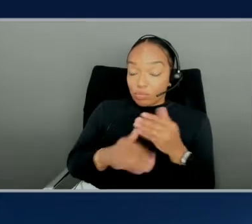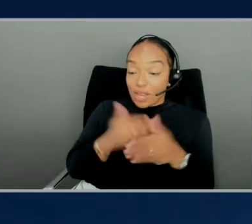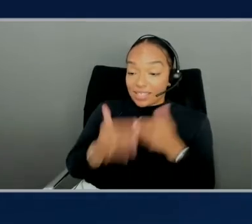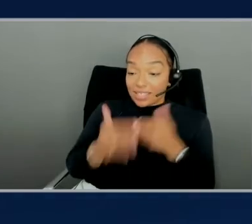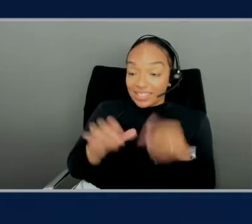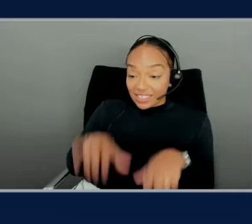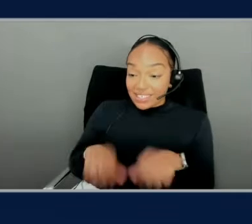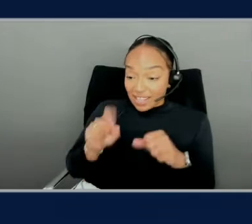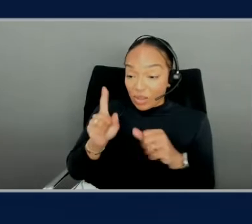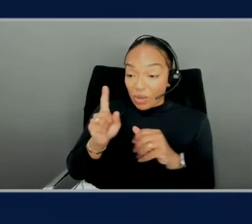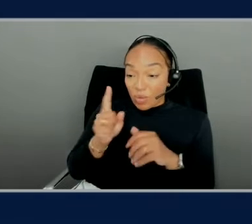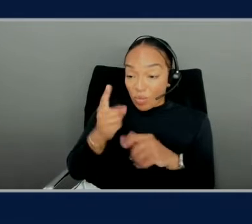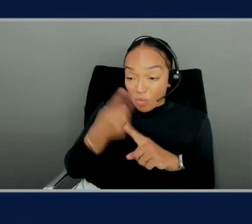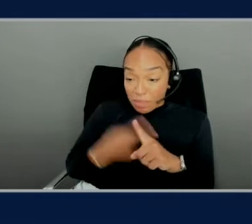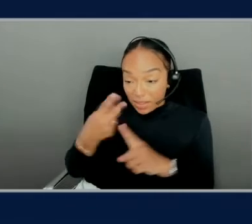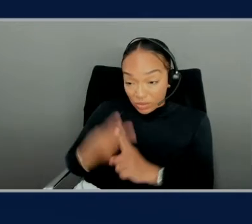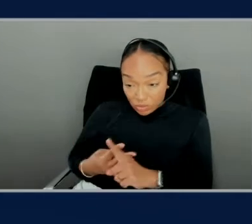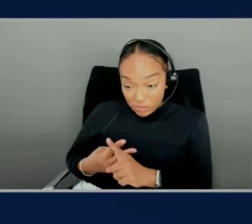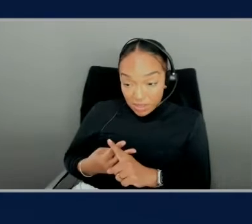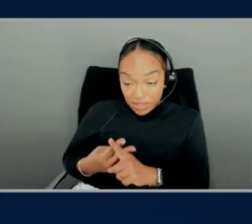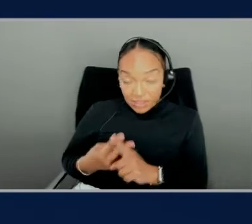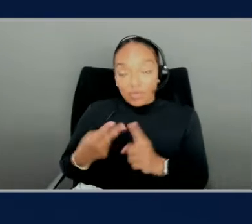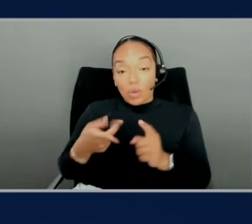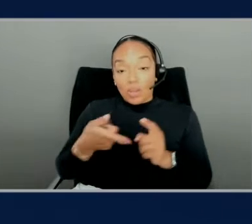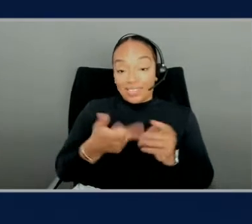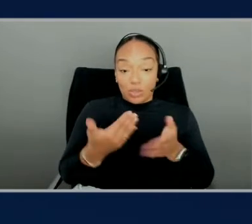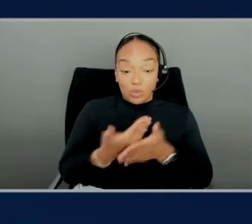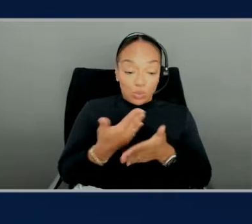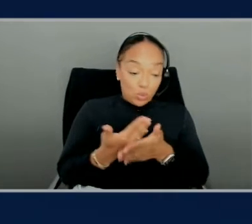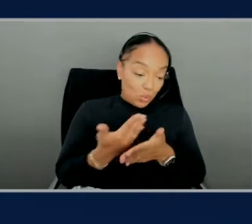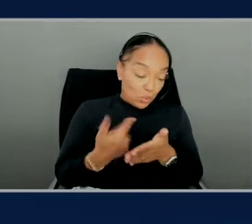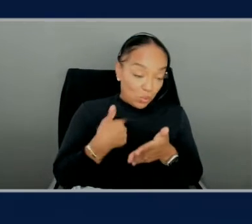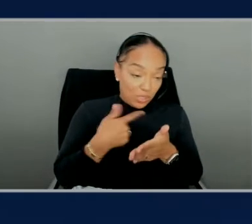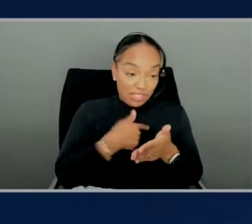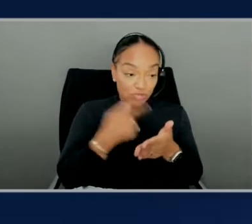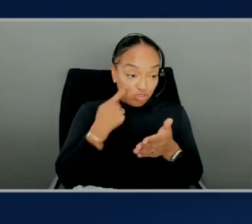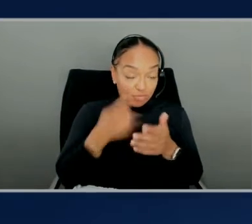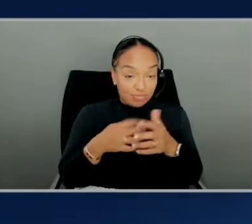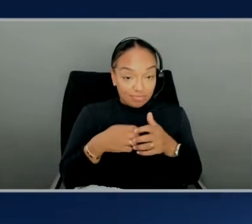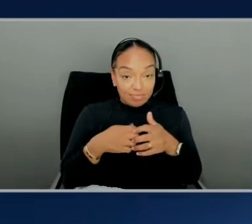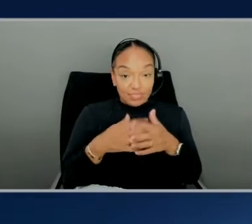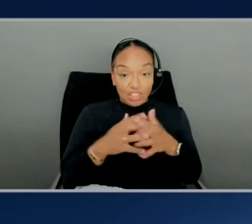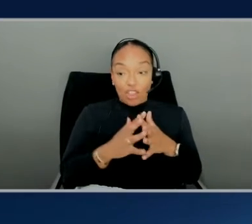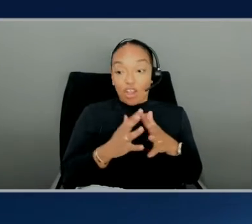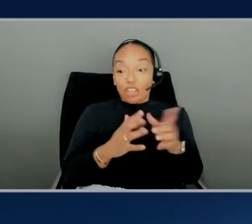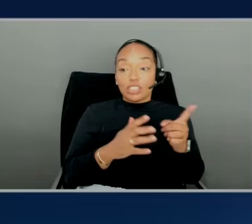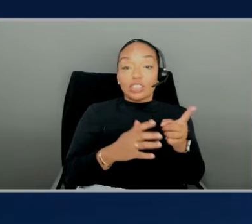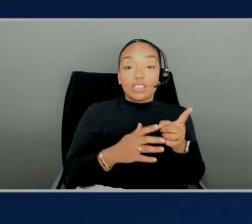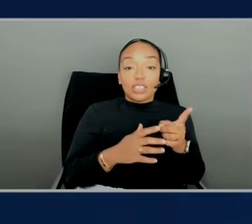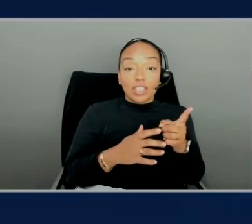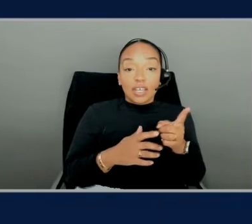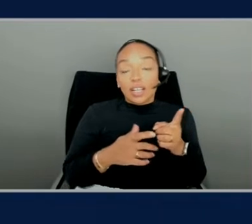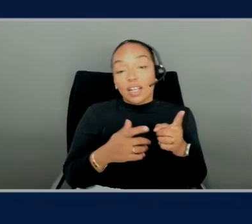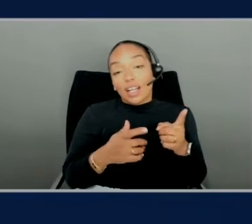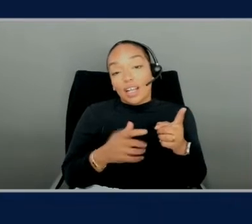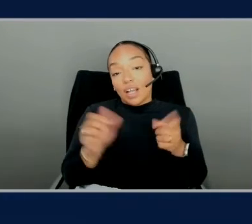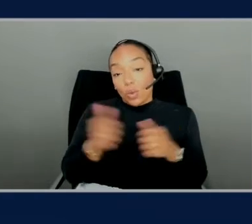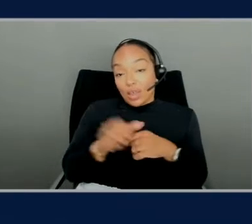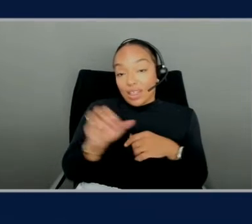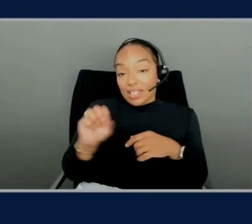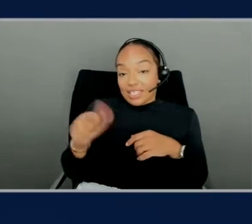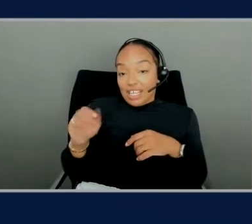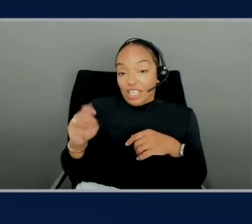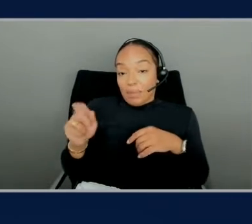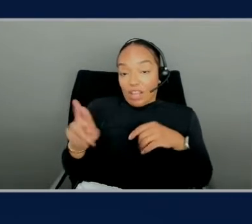right? So with this new feature that we launched with SageMaker, we are essentially offering an end-to-end